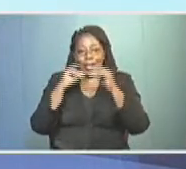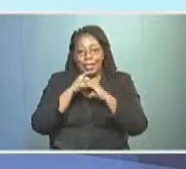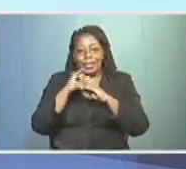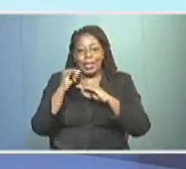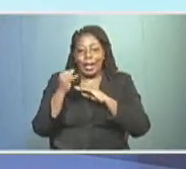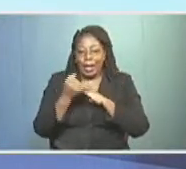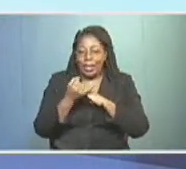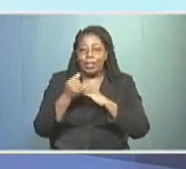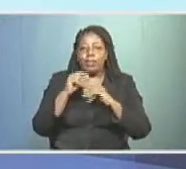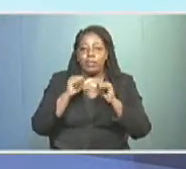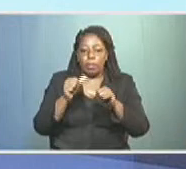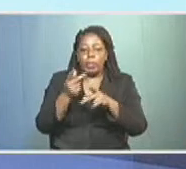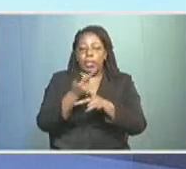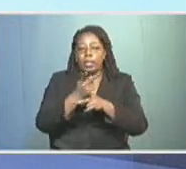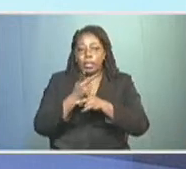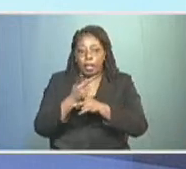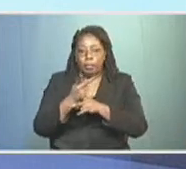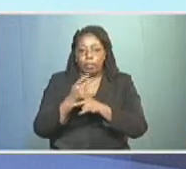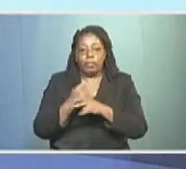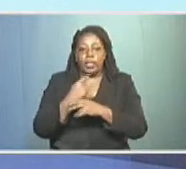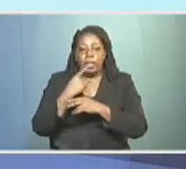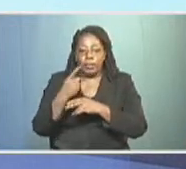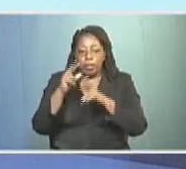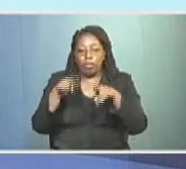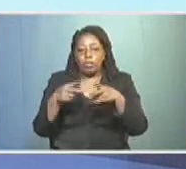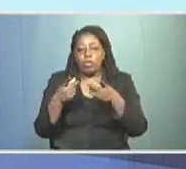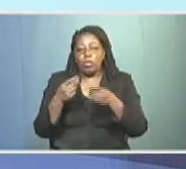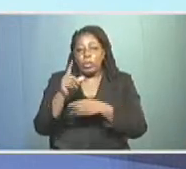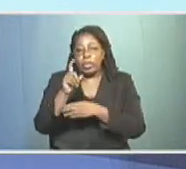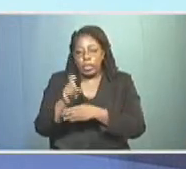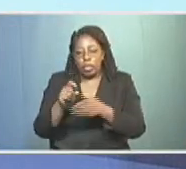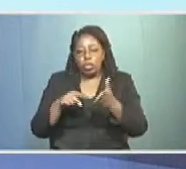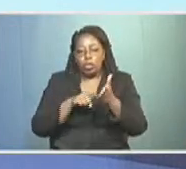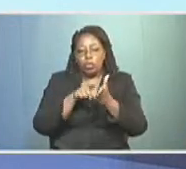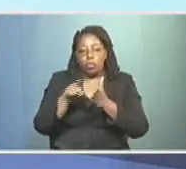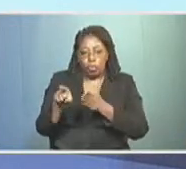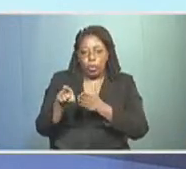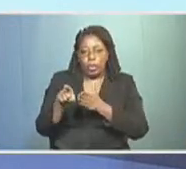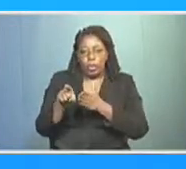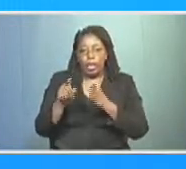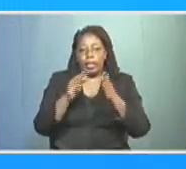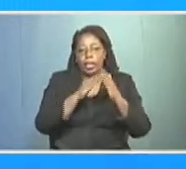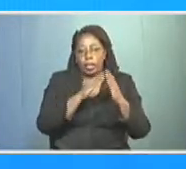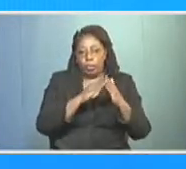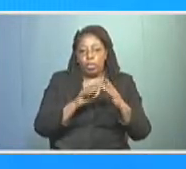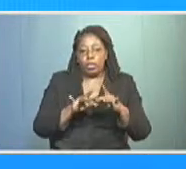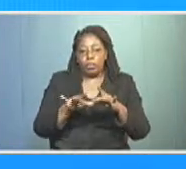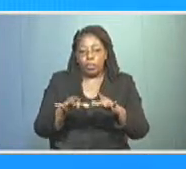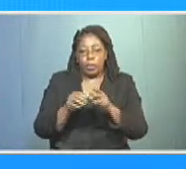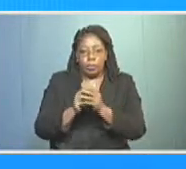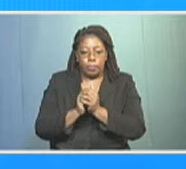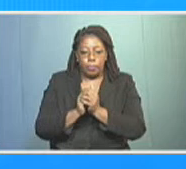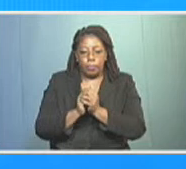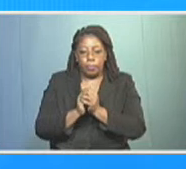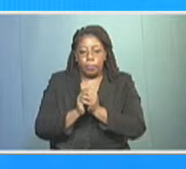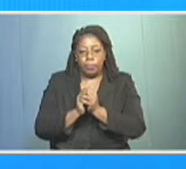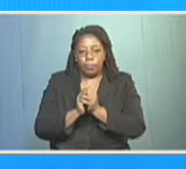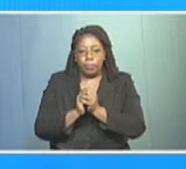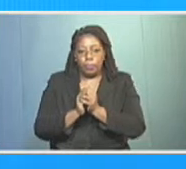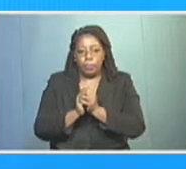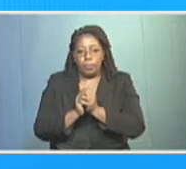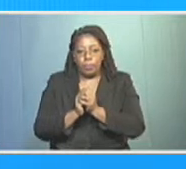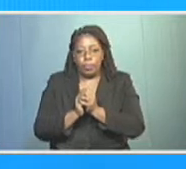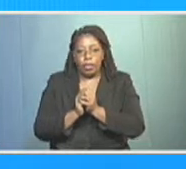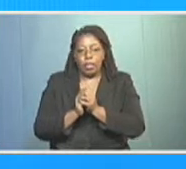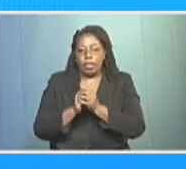Jellin says residents are doing what's needed to avoid community spread. Despite the expiration of